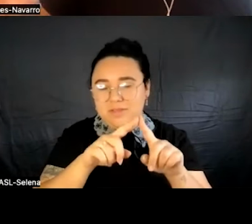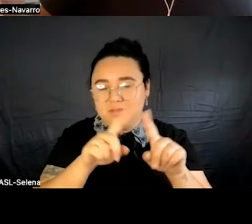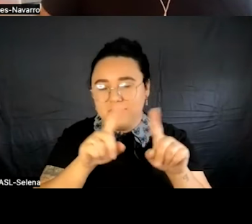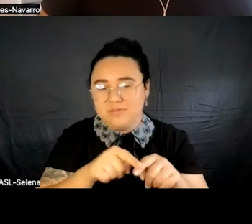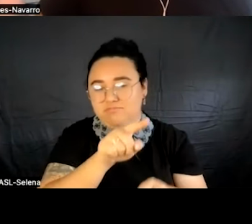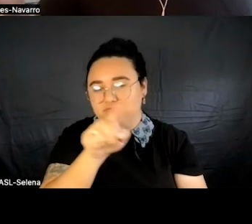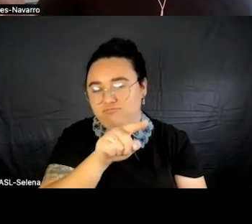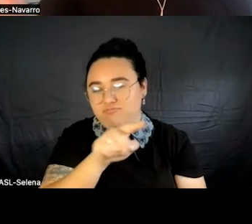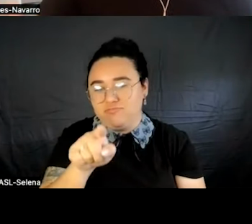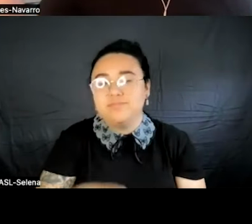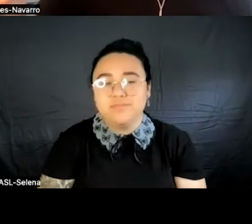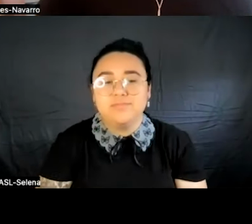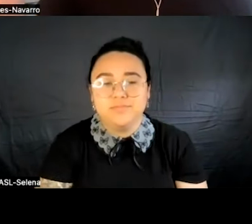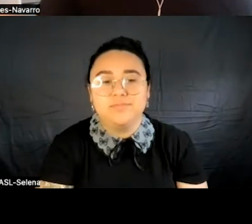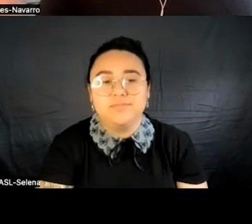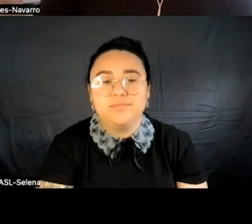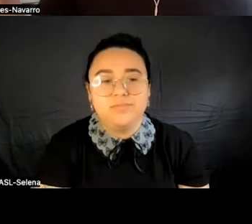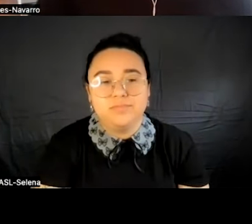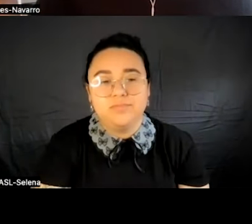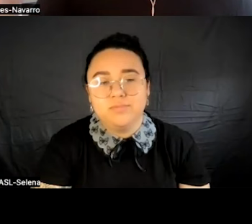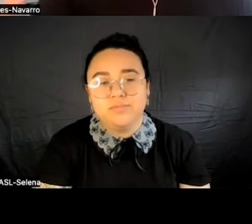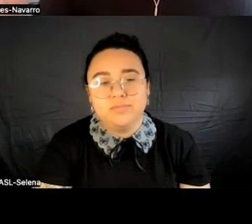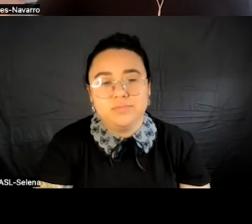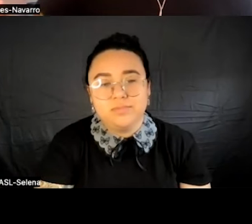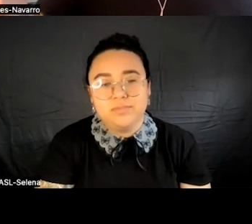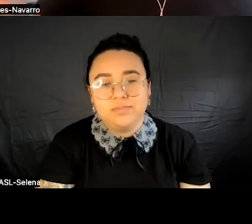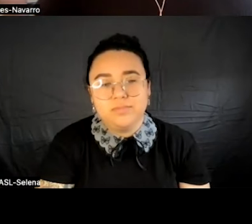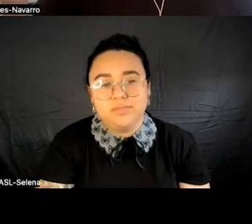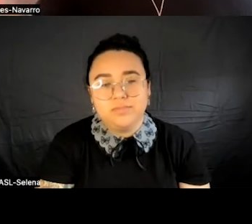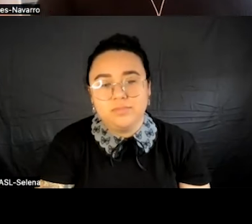Josh Mealy, Sina Baran, Antonio Guimaraes, Elizabeth Beth, Mithu